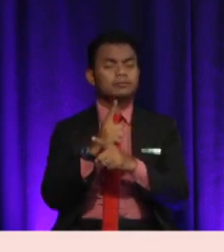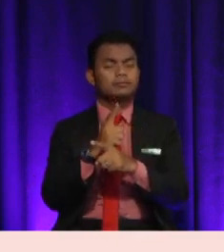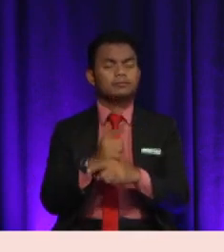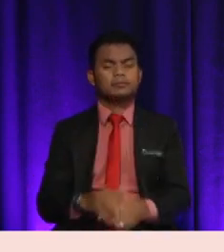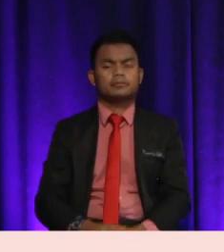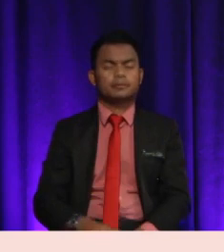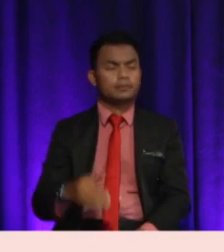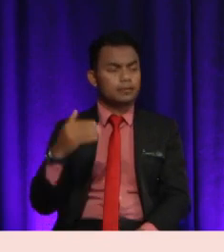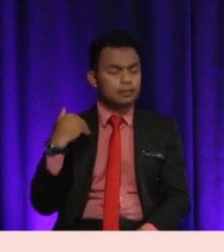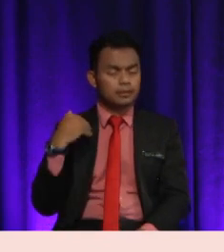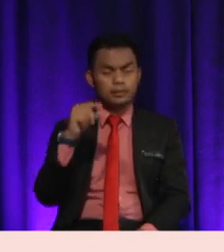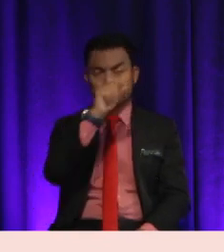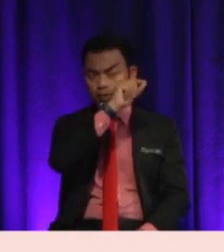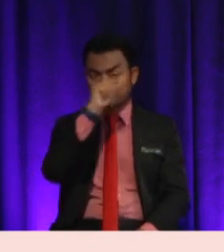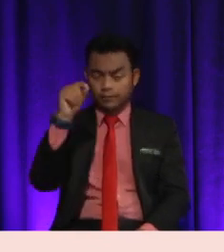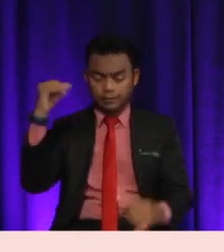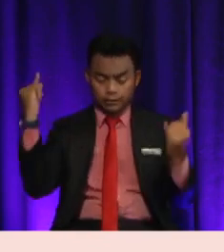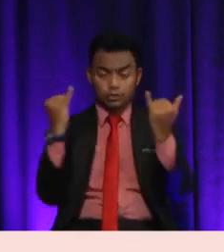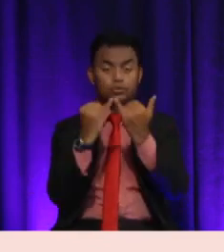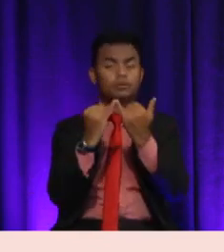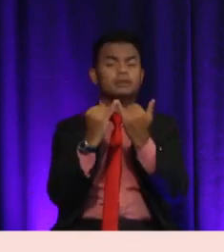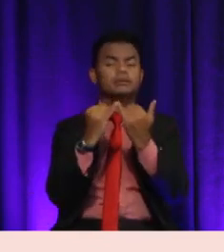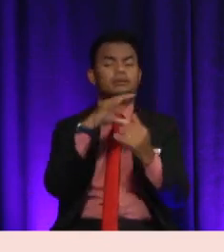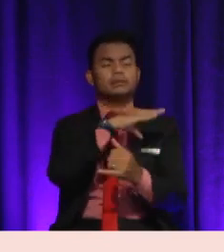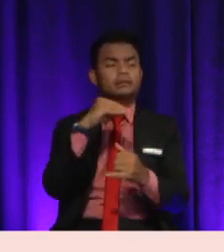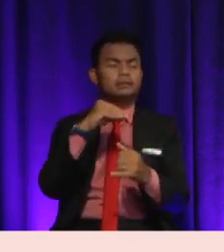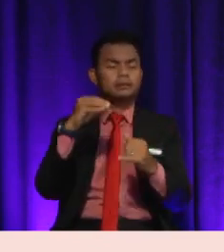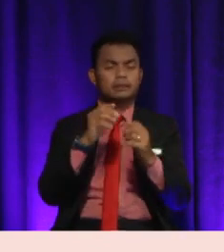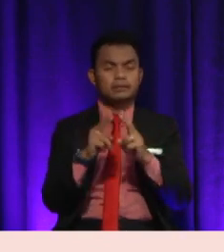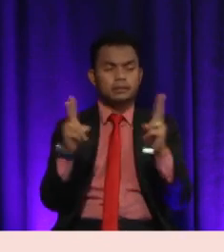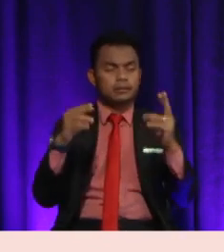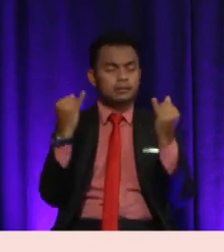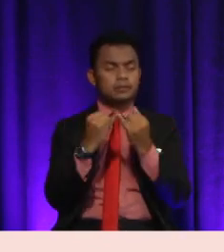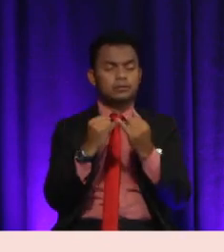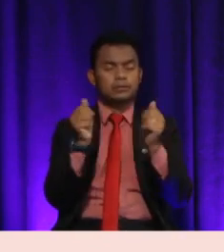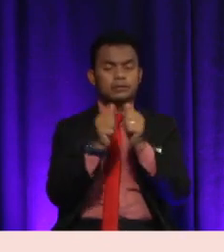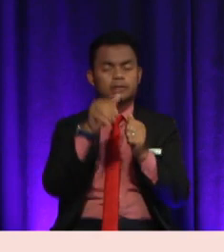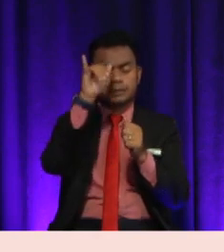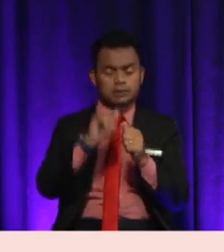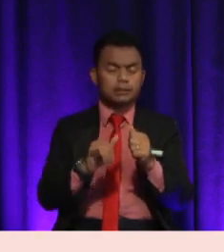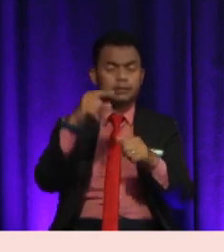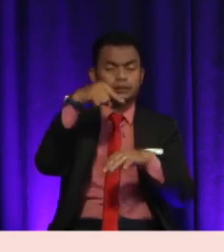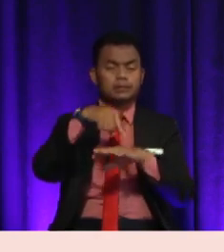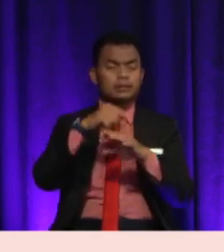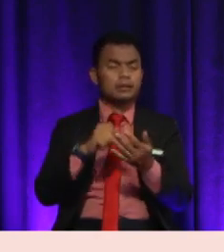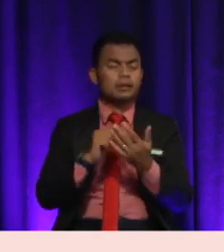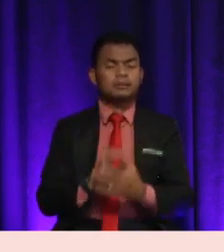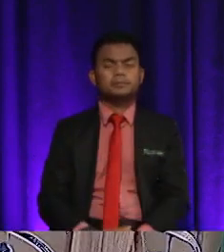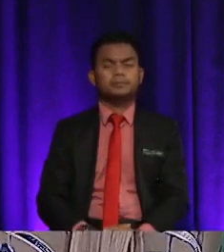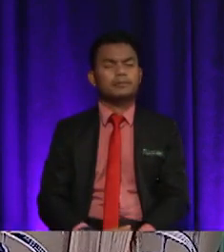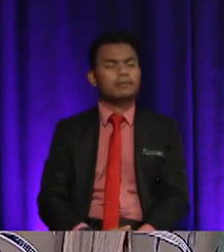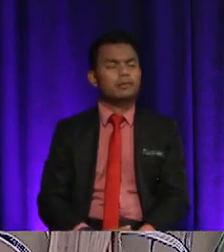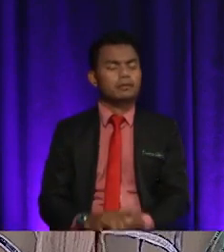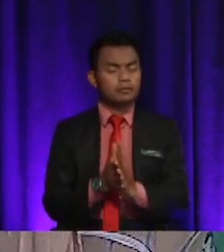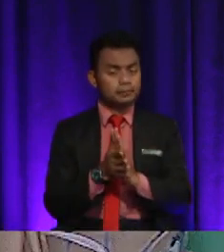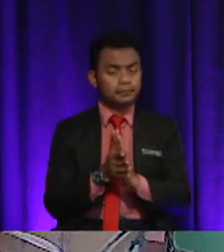it directly matches the one over here. Wow. Okay? Okay. So that's the technique of how you answer the reading comprehension